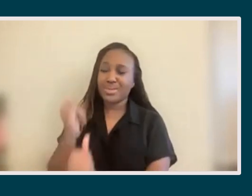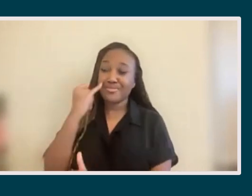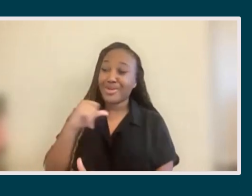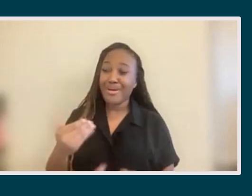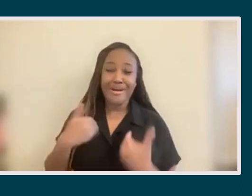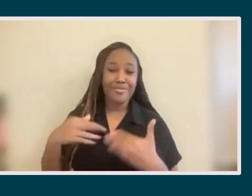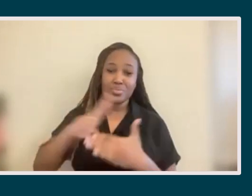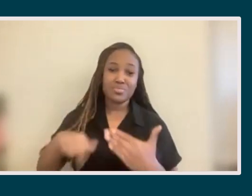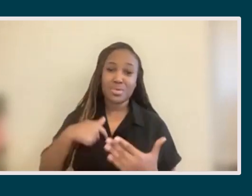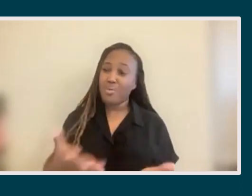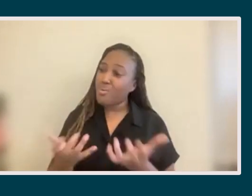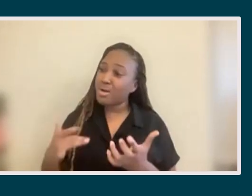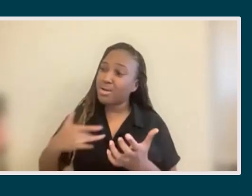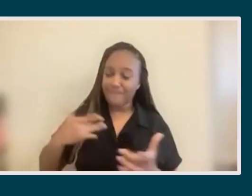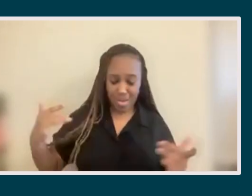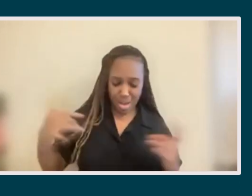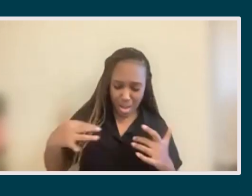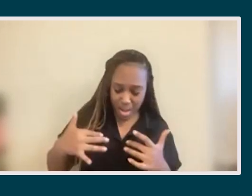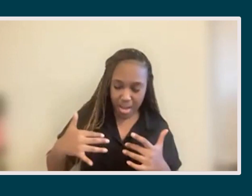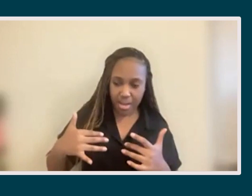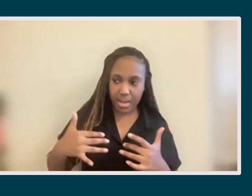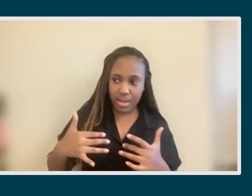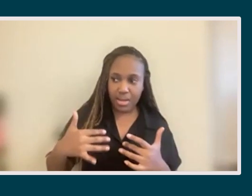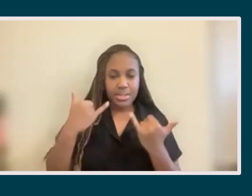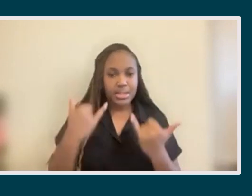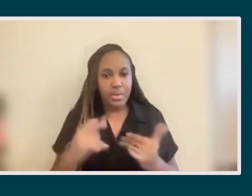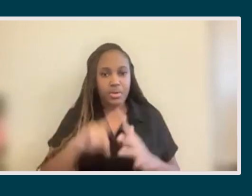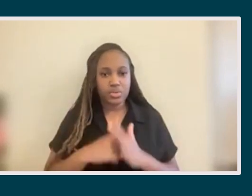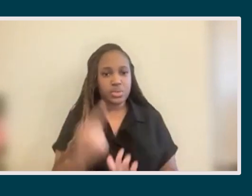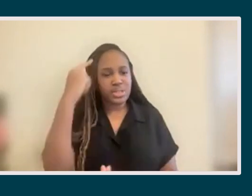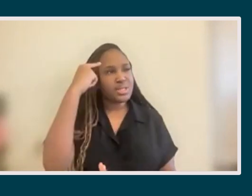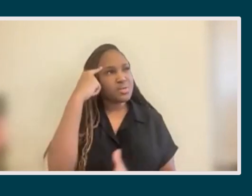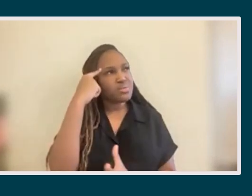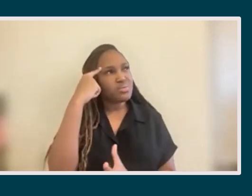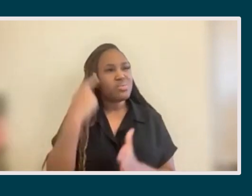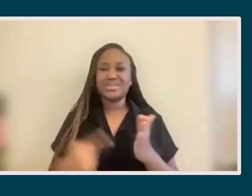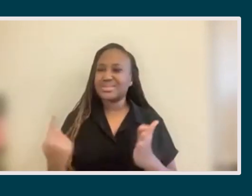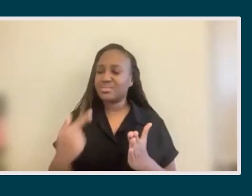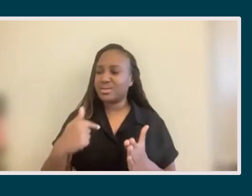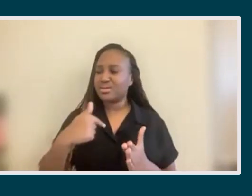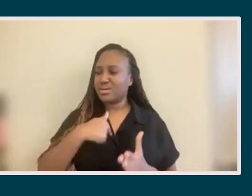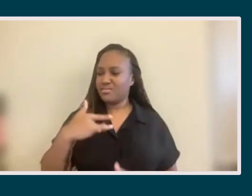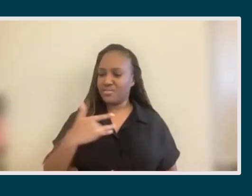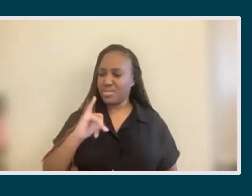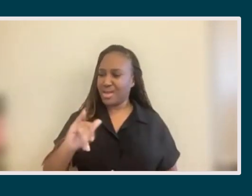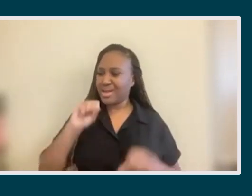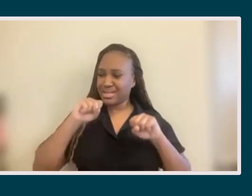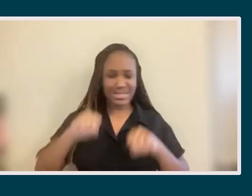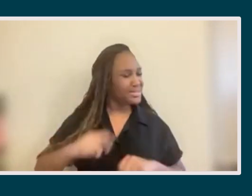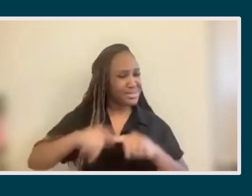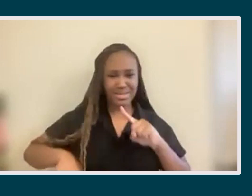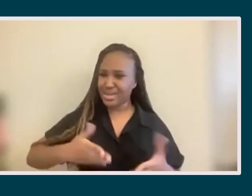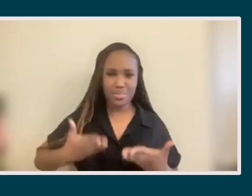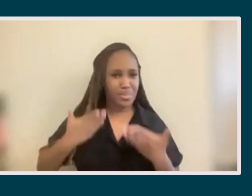fear welling up, what is it that I think I will not be able to provide for myself? Is it that I feel as though I do not